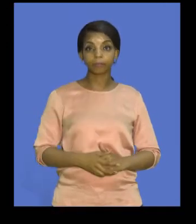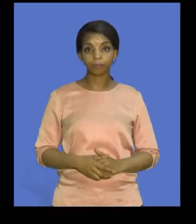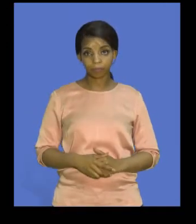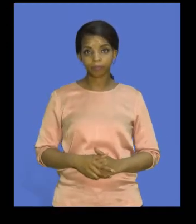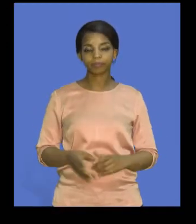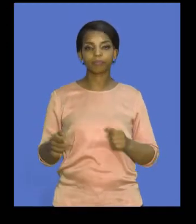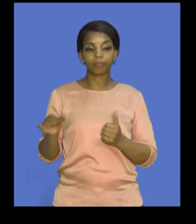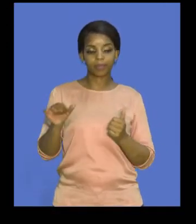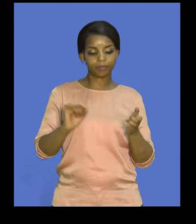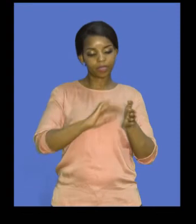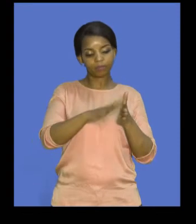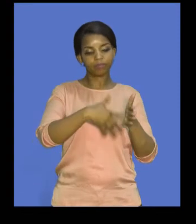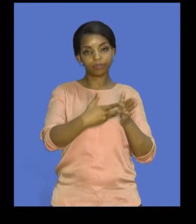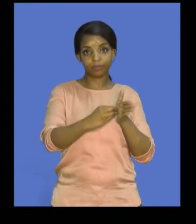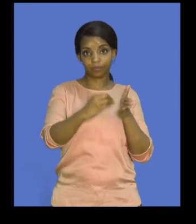write here